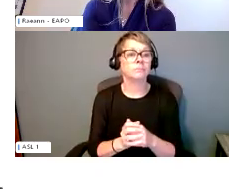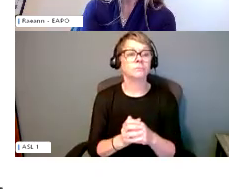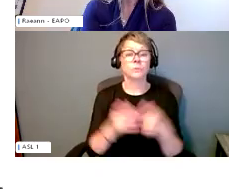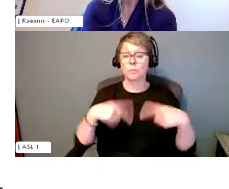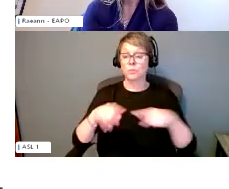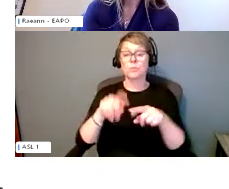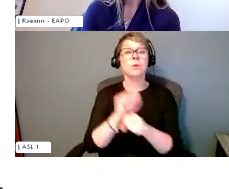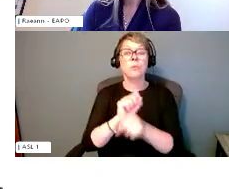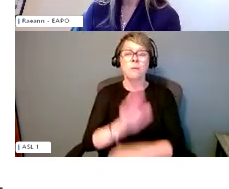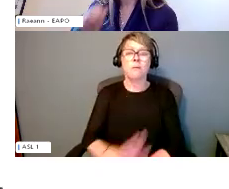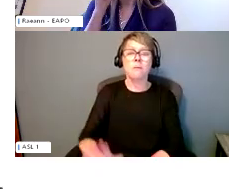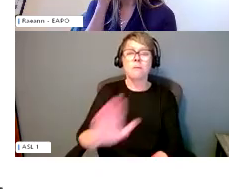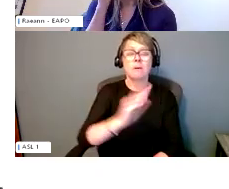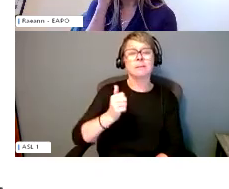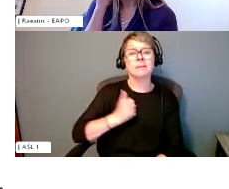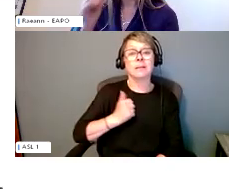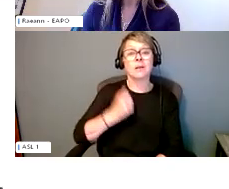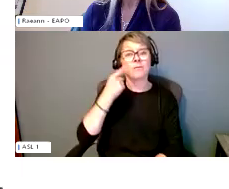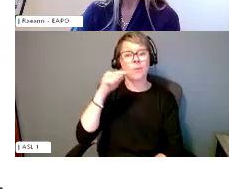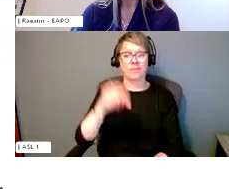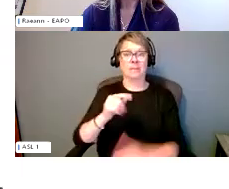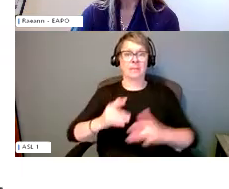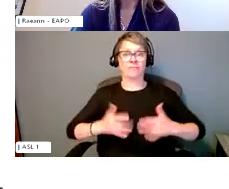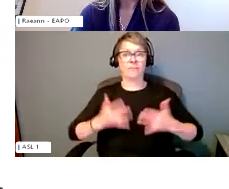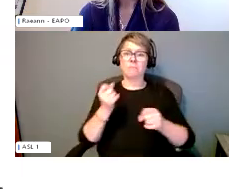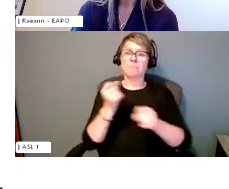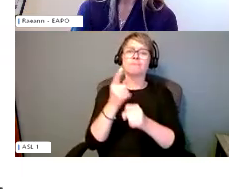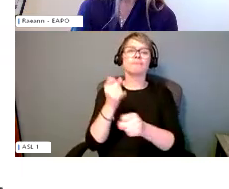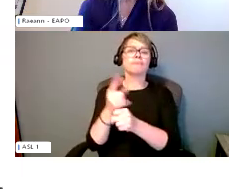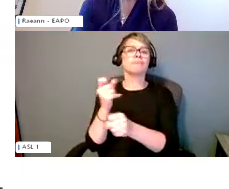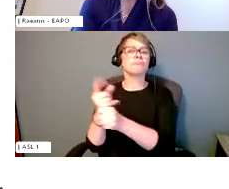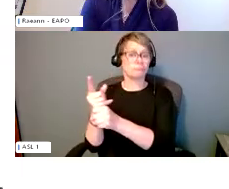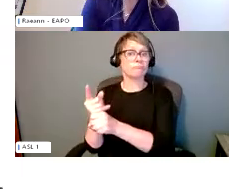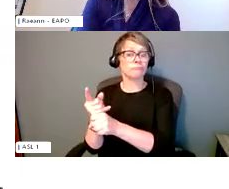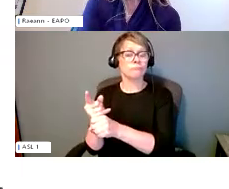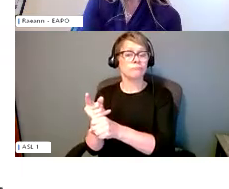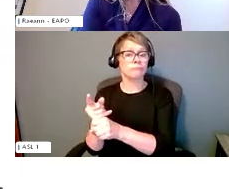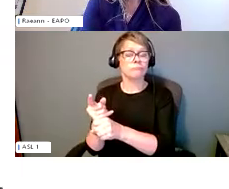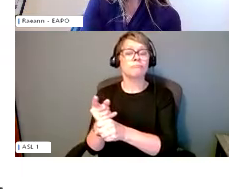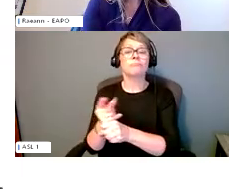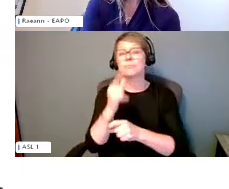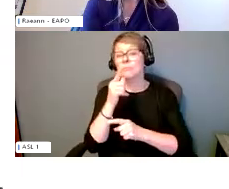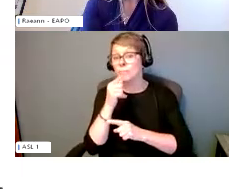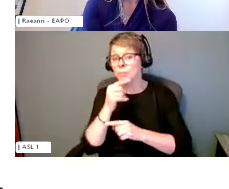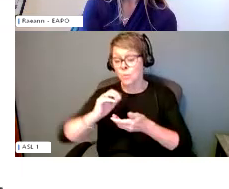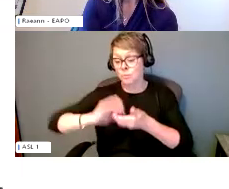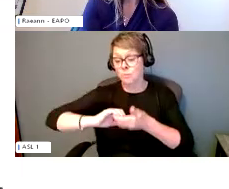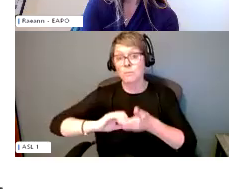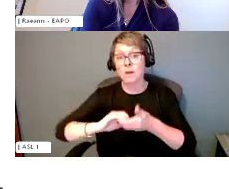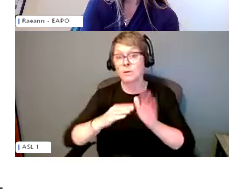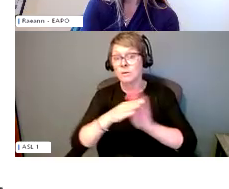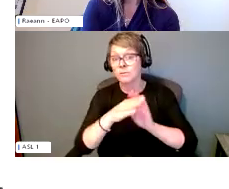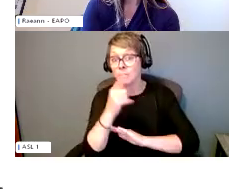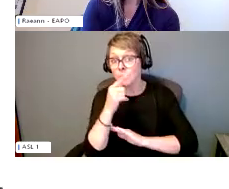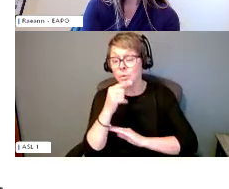across Canada to host this event annually. The key partners in helping develop this are the